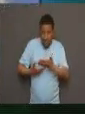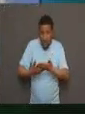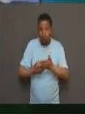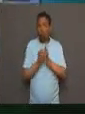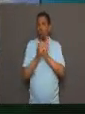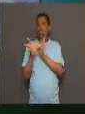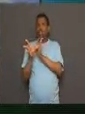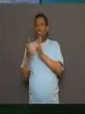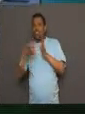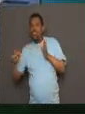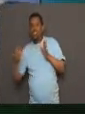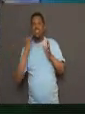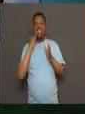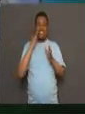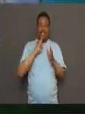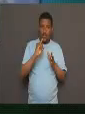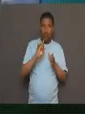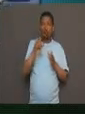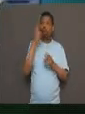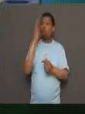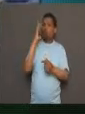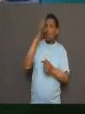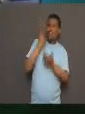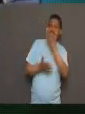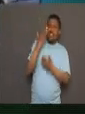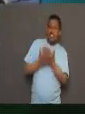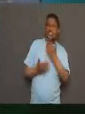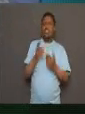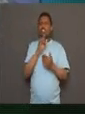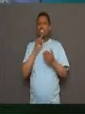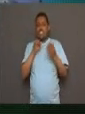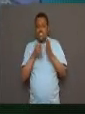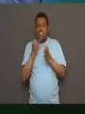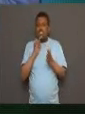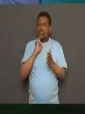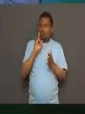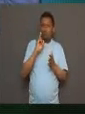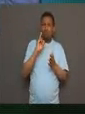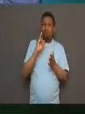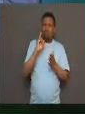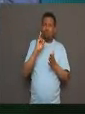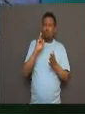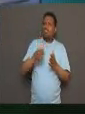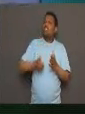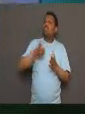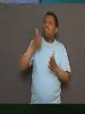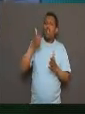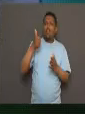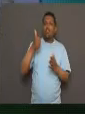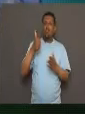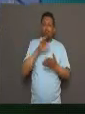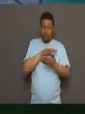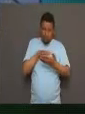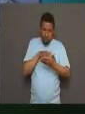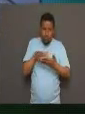projection is. You will discuss its significance, and you will